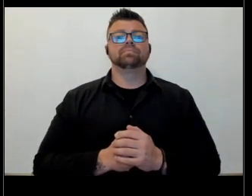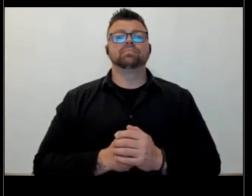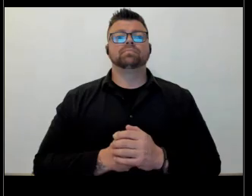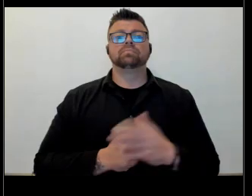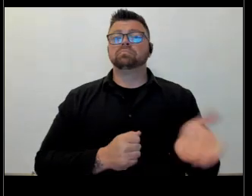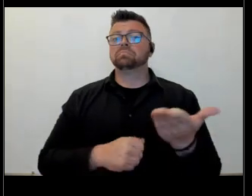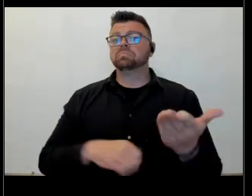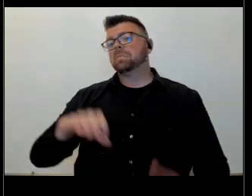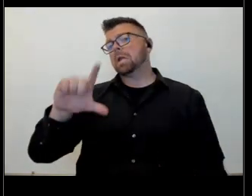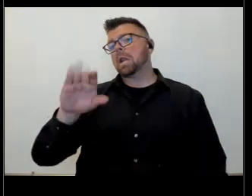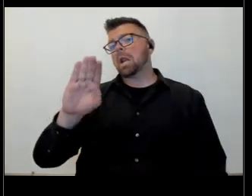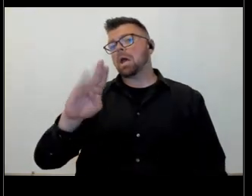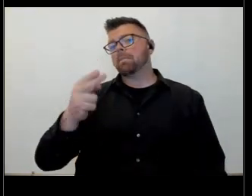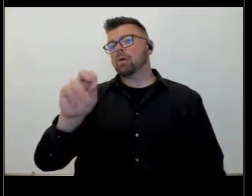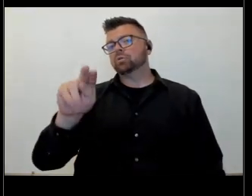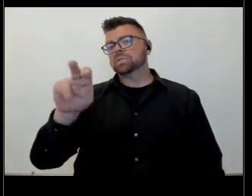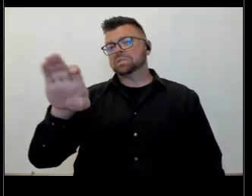clubhouses.